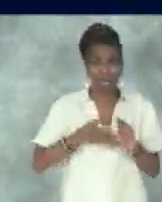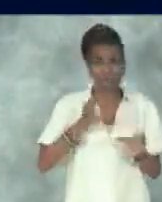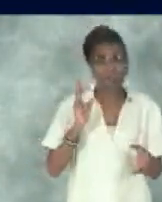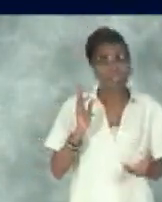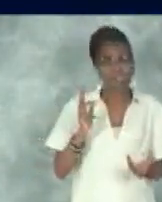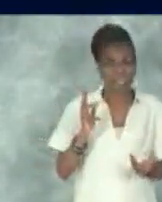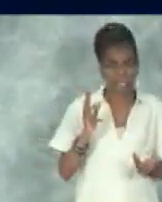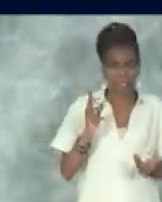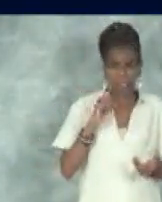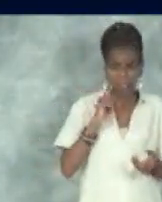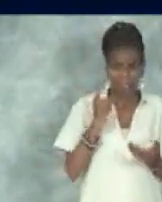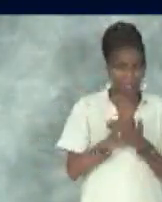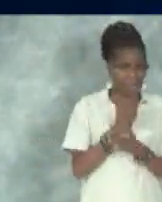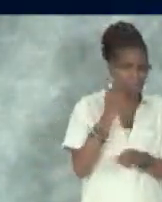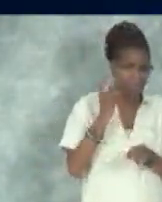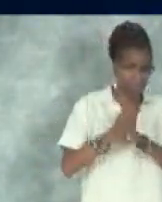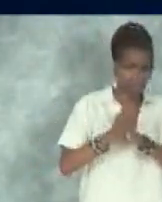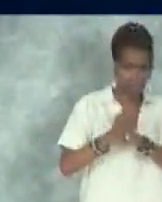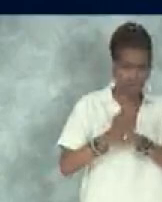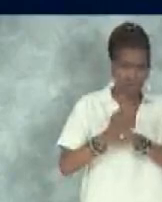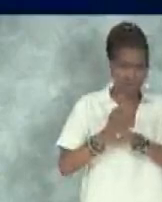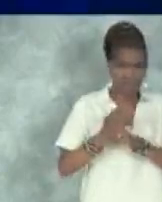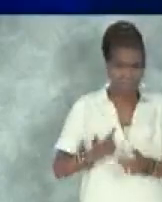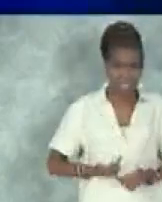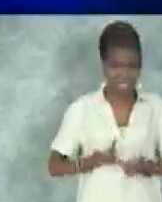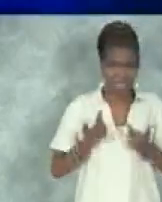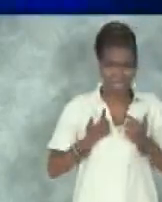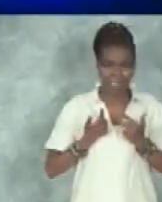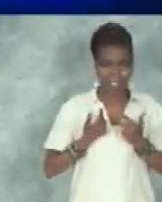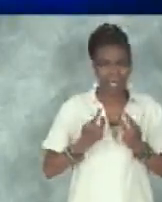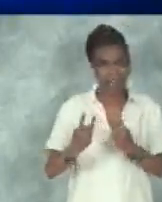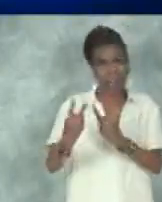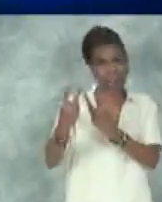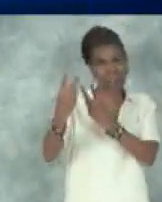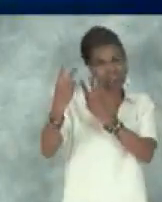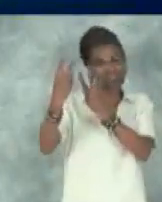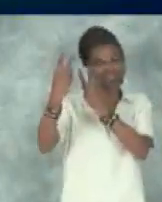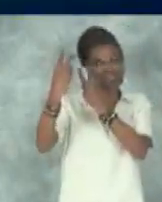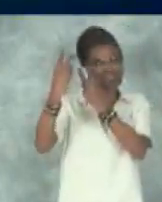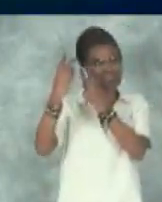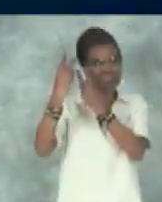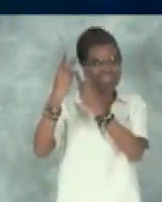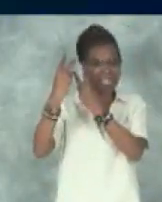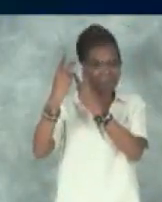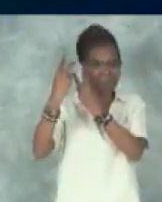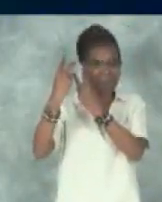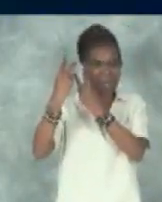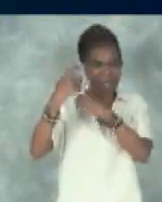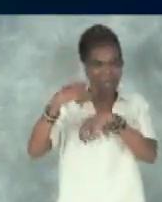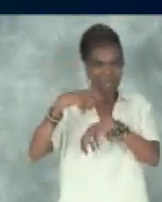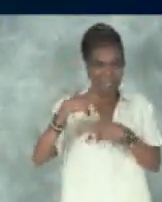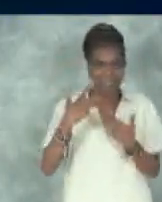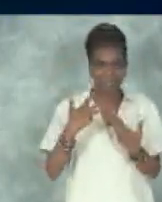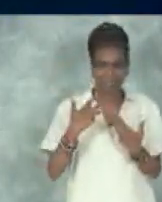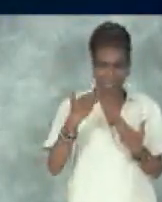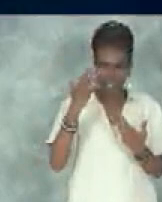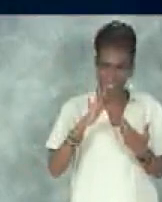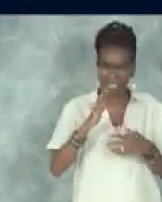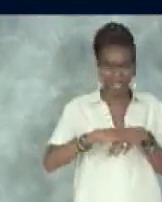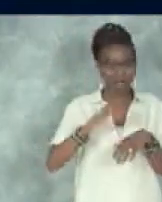gets hard, that's one moment I go back to. I remember. And I remember God called me to do